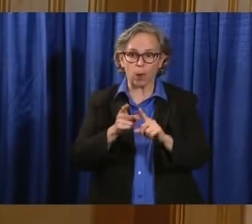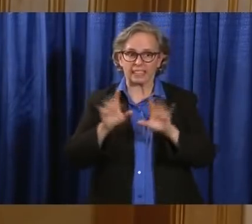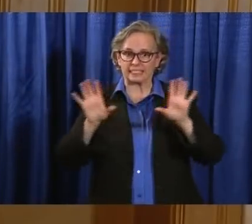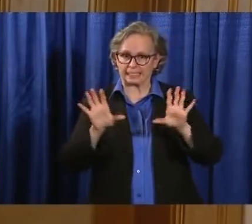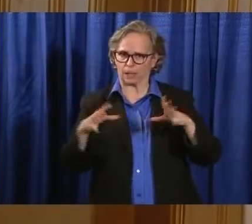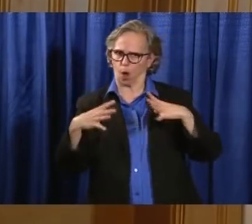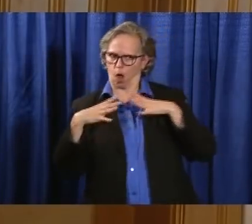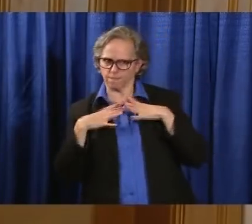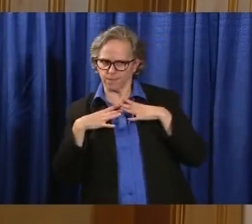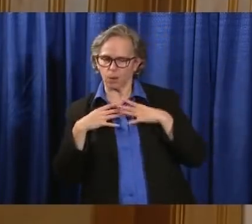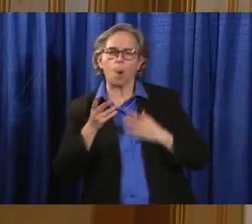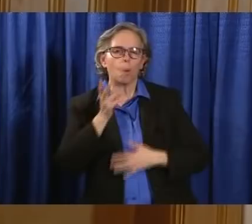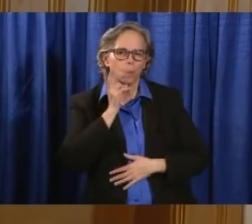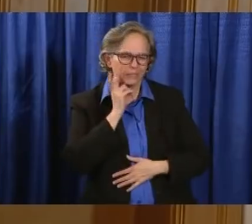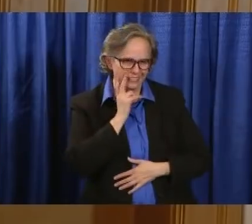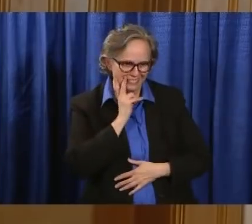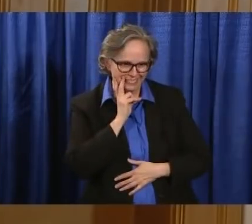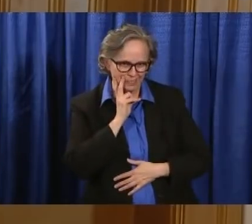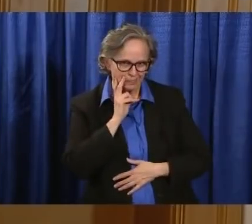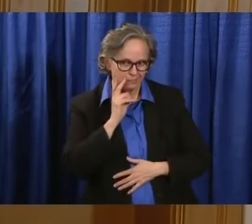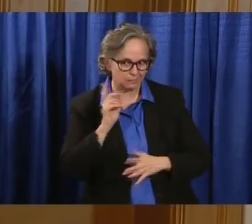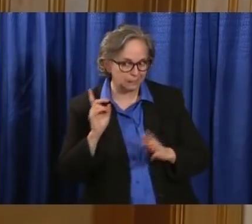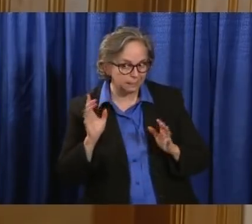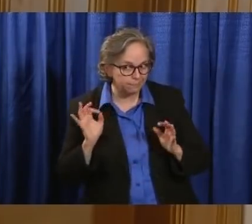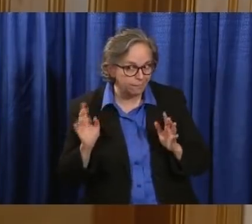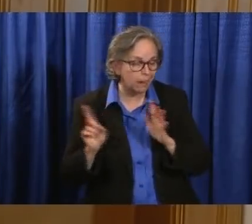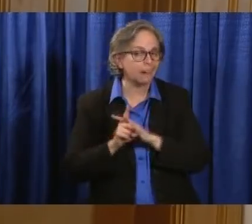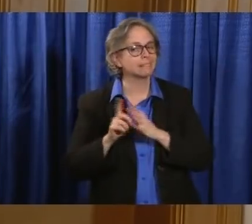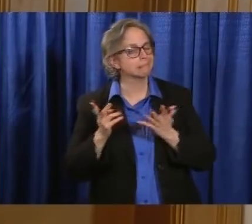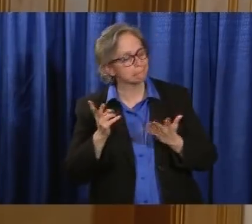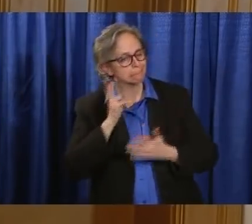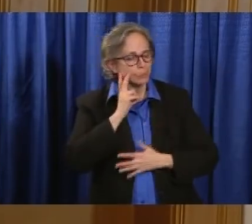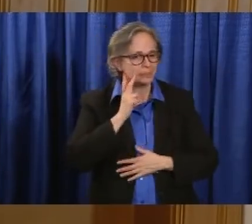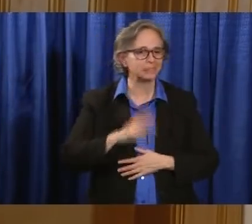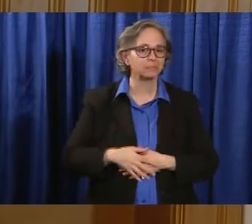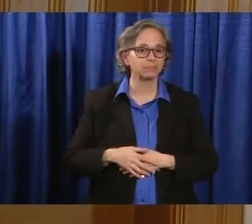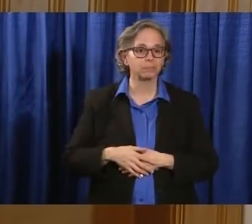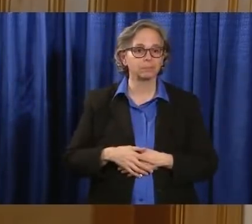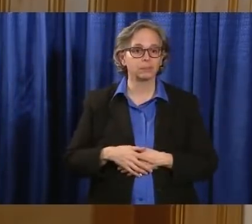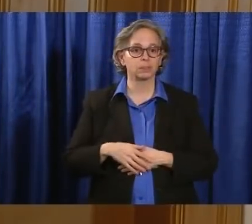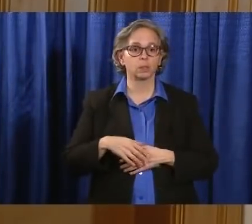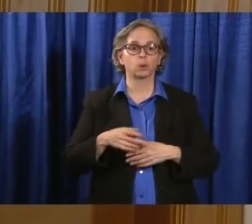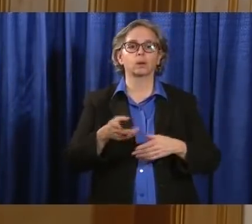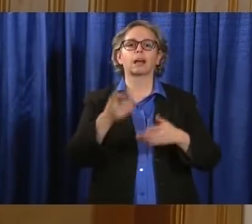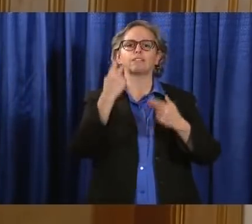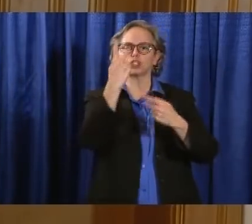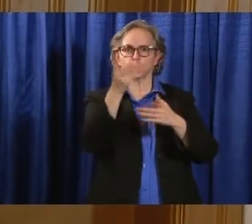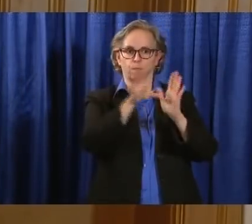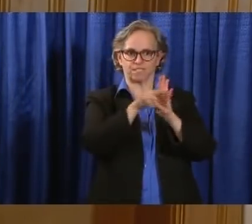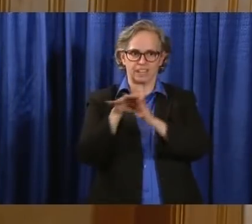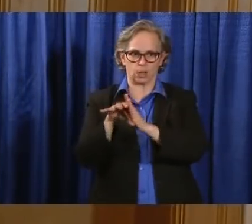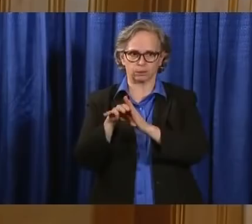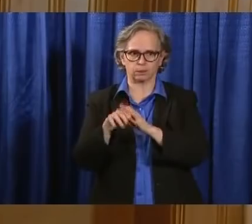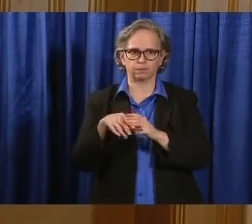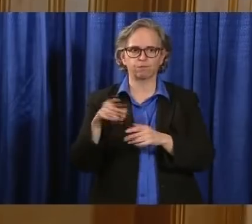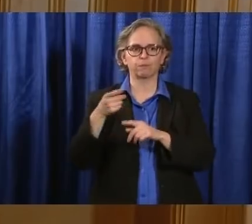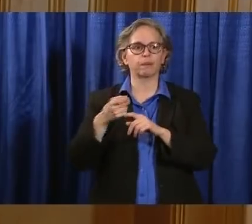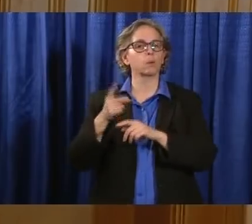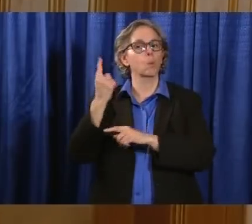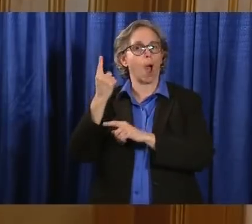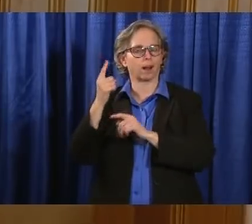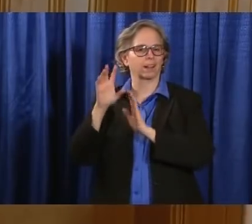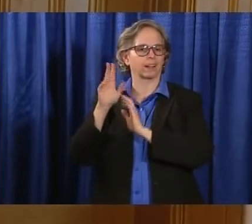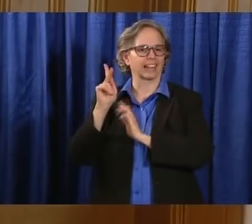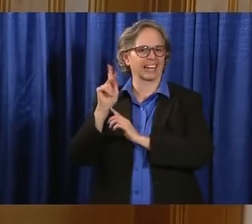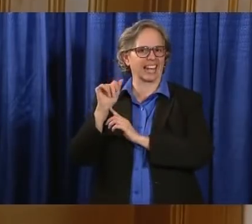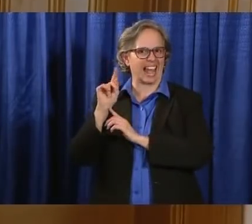will see how it works out. We're going to close with two videos. One from Katie Smith, native of